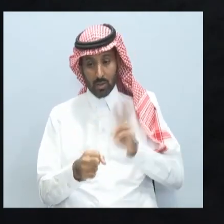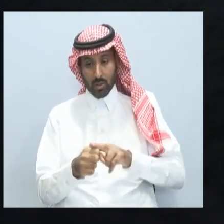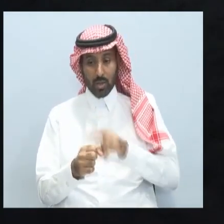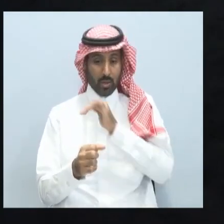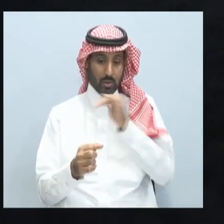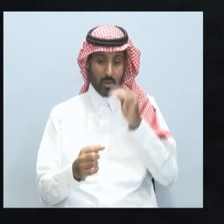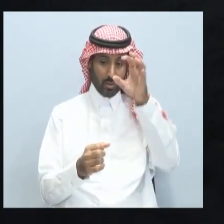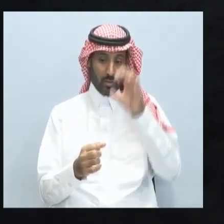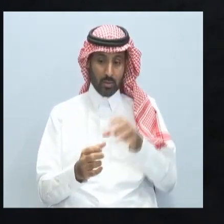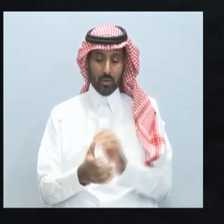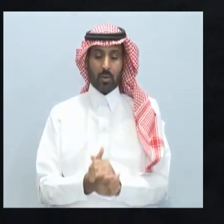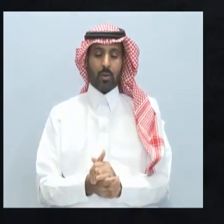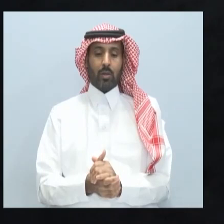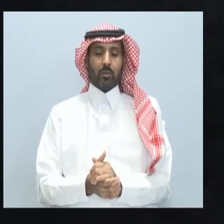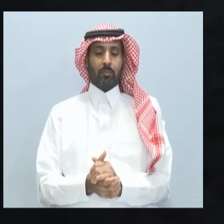another sentence?